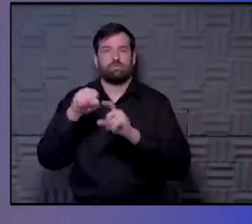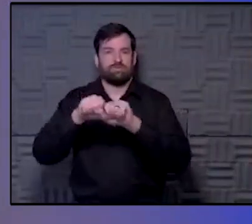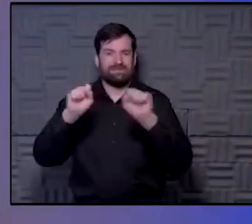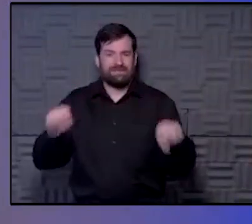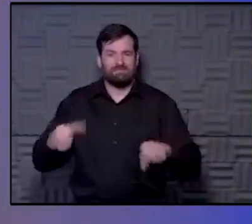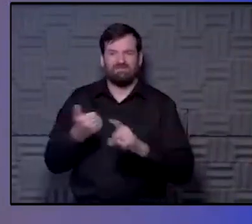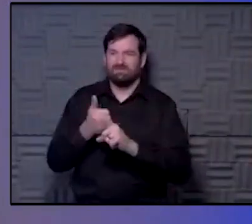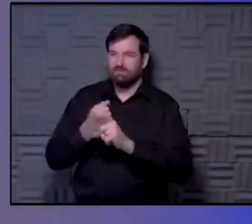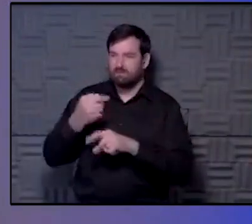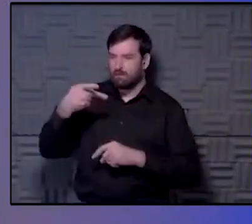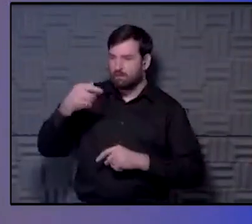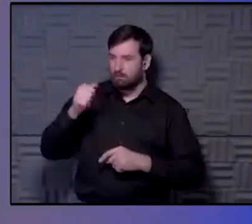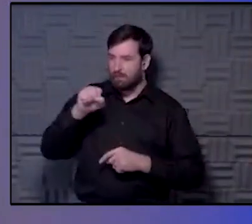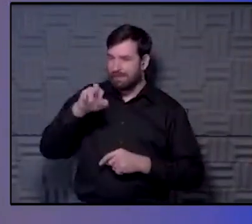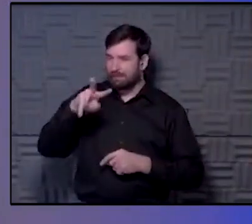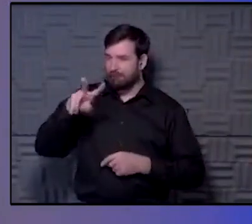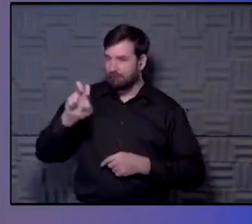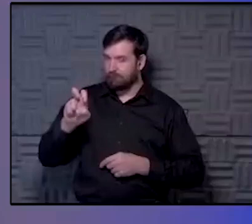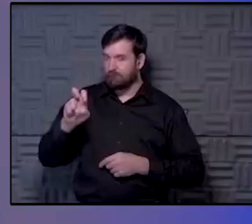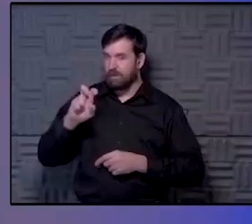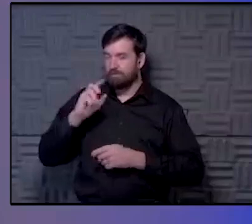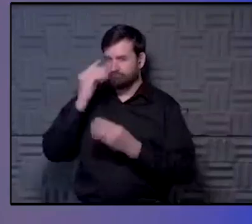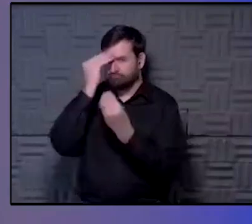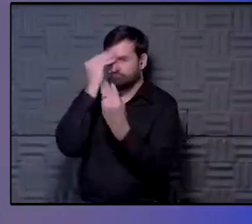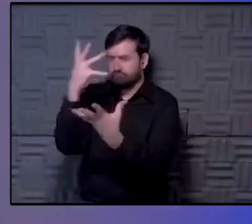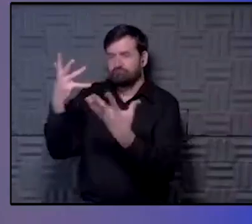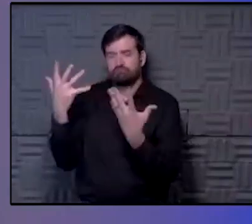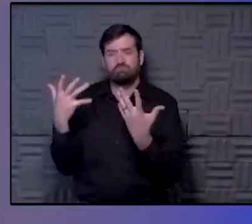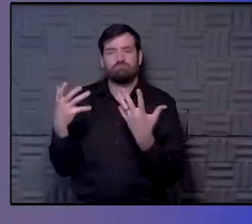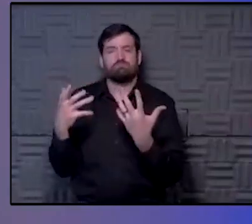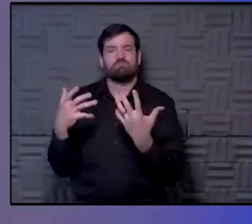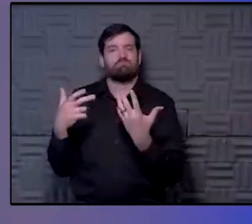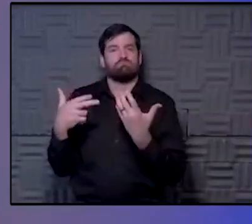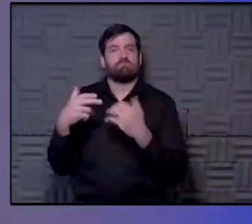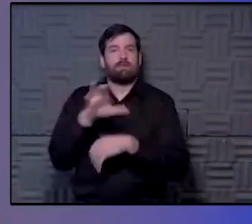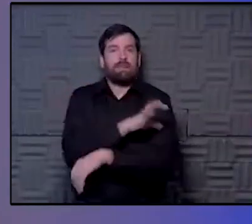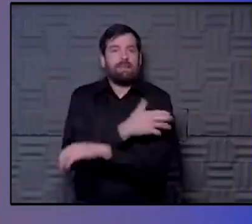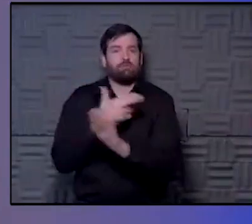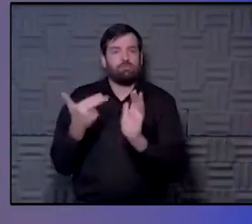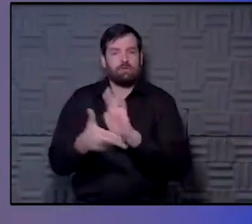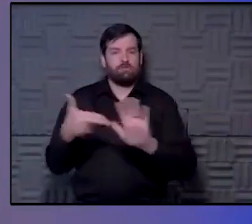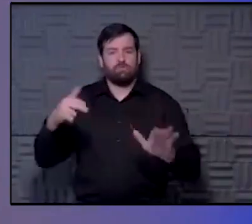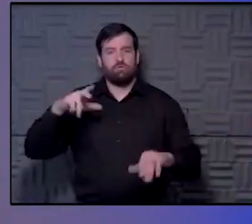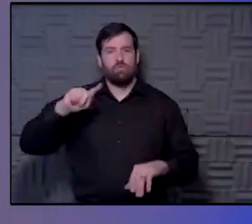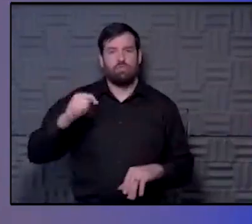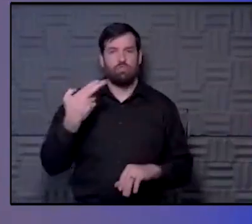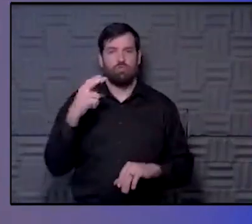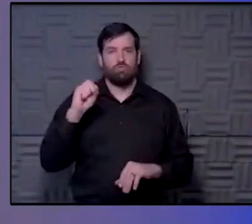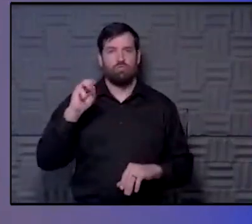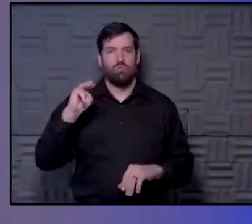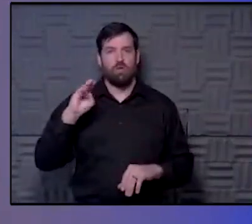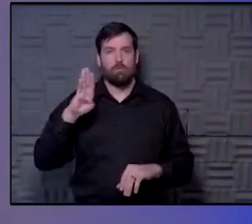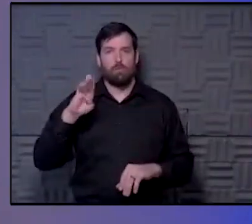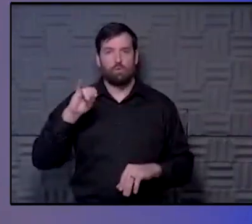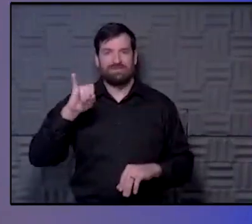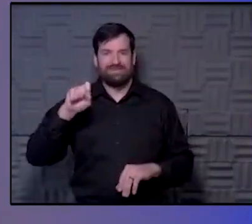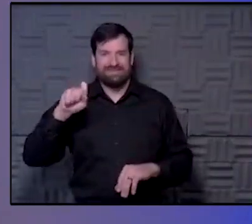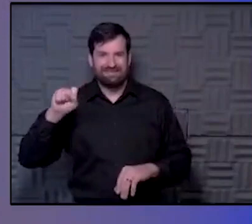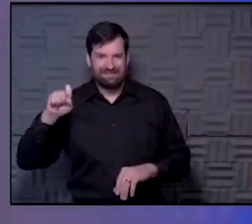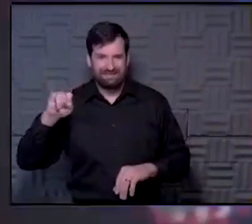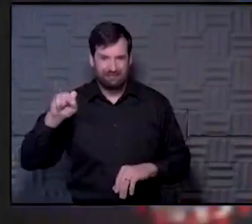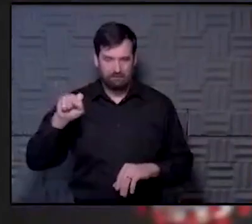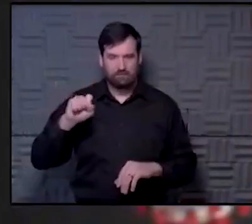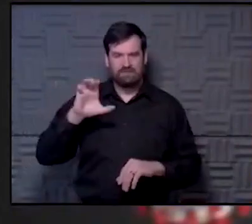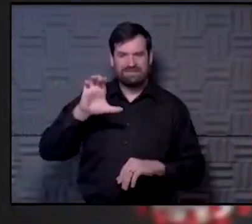system, there were reported cases of a clinical diagnosis of thrombosis, so CVST, I think,